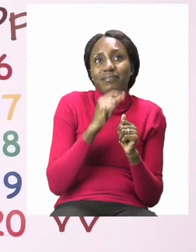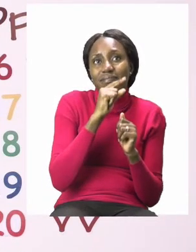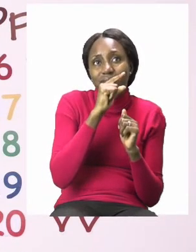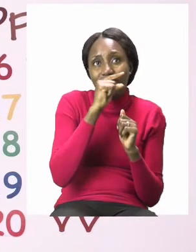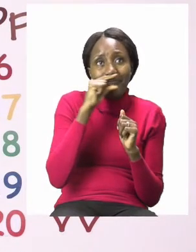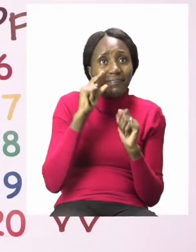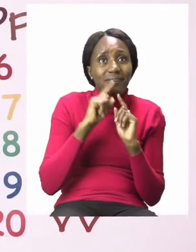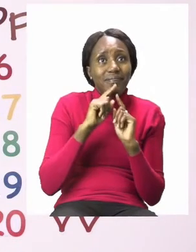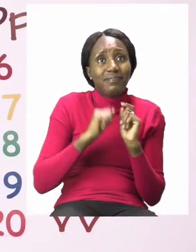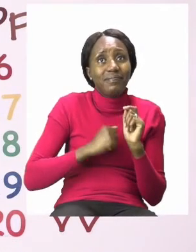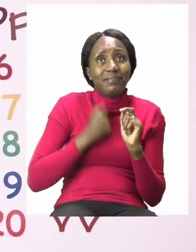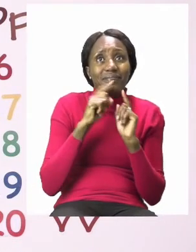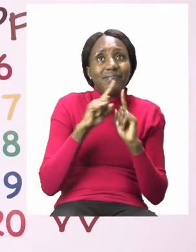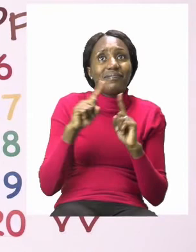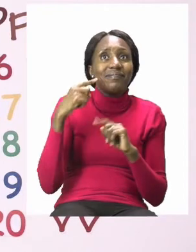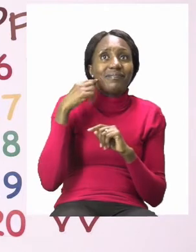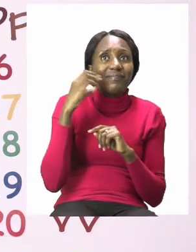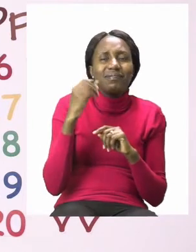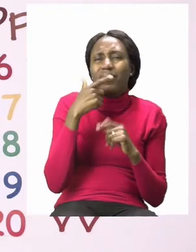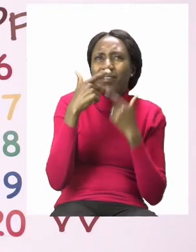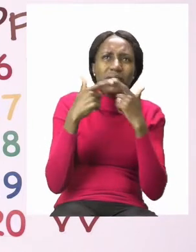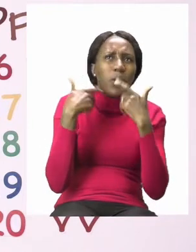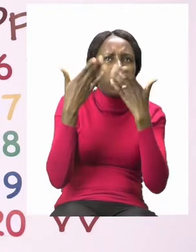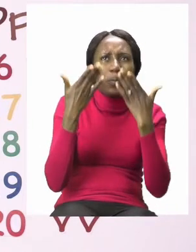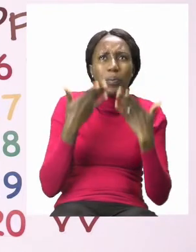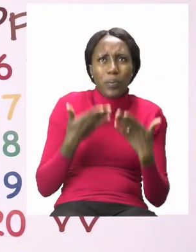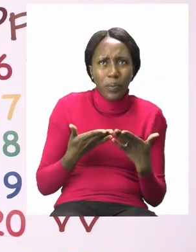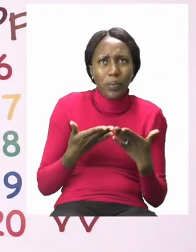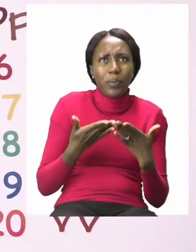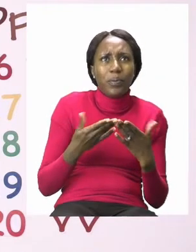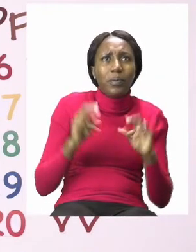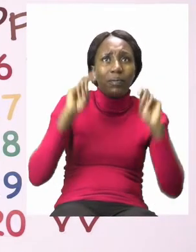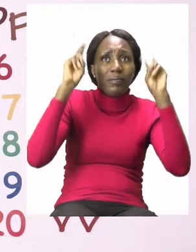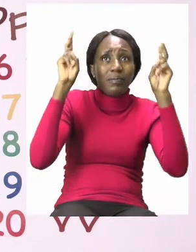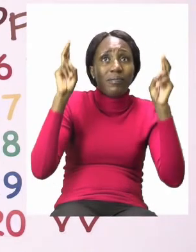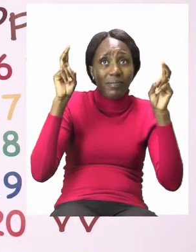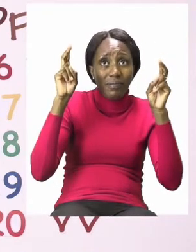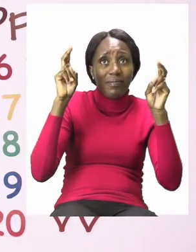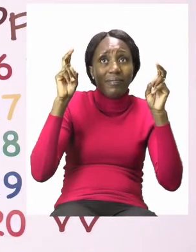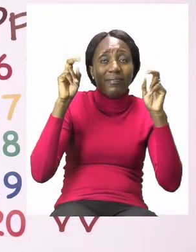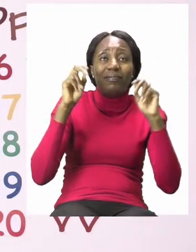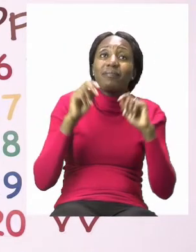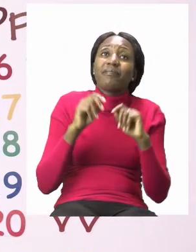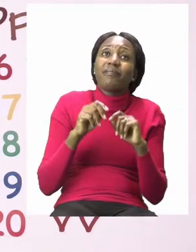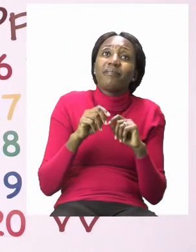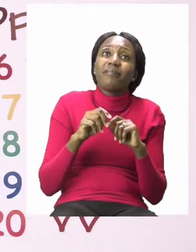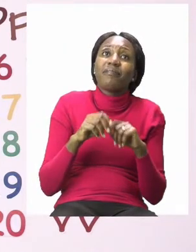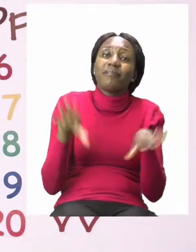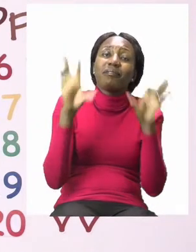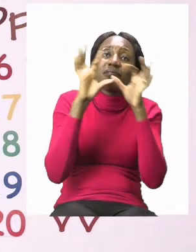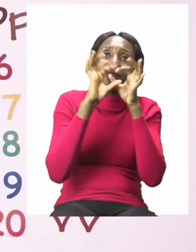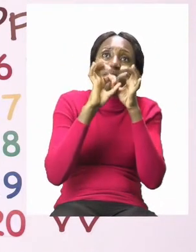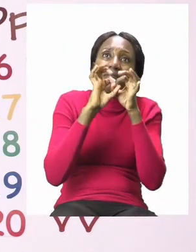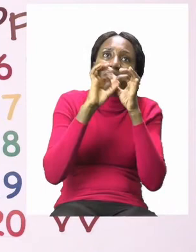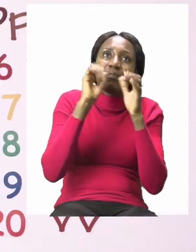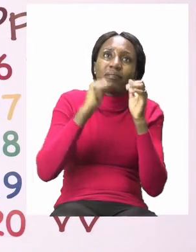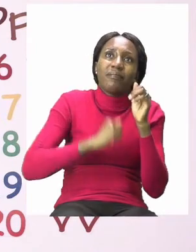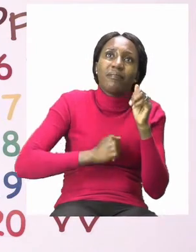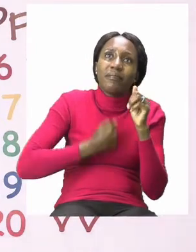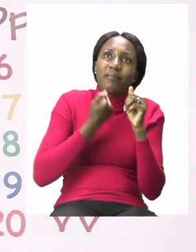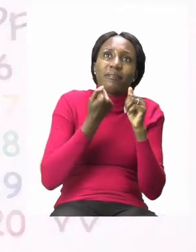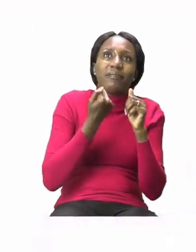thank you so much for joining me today. Our theme this week is